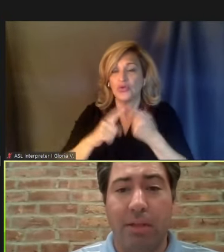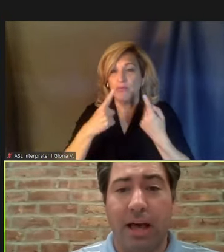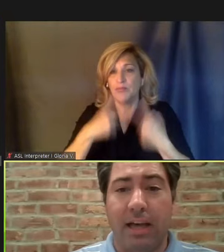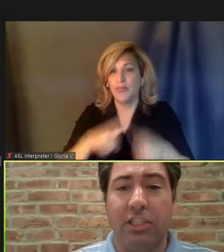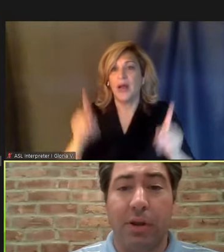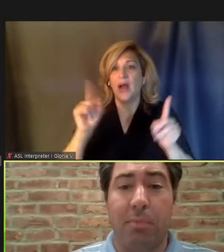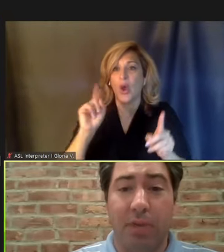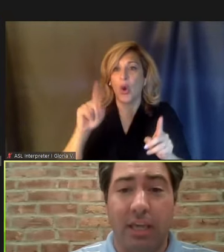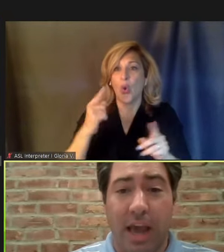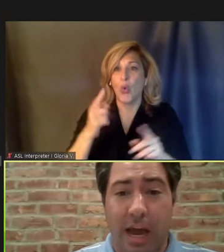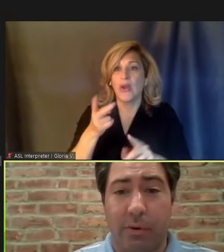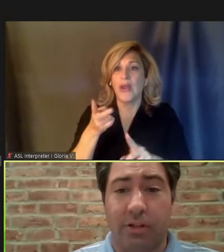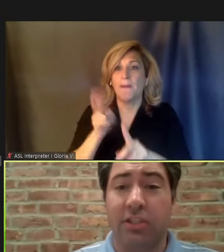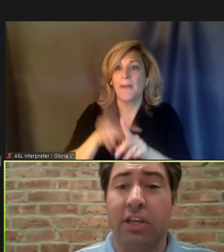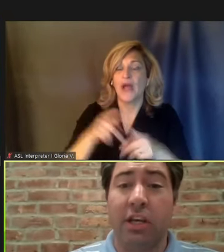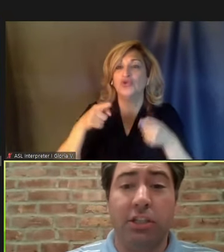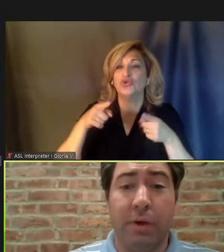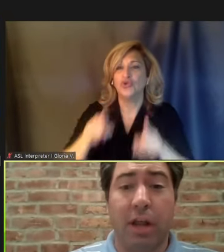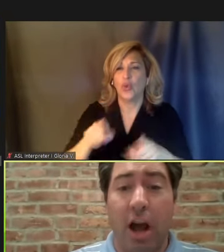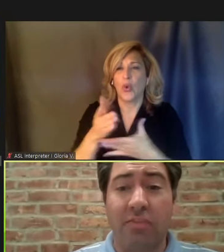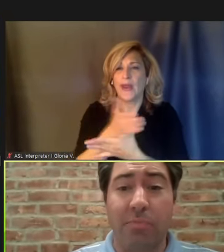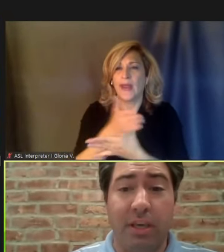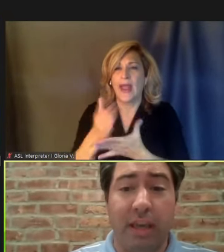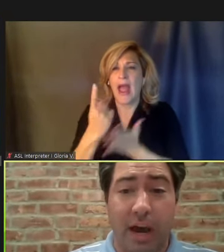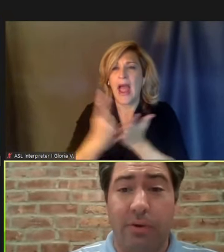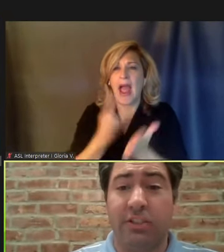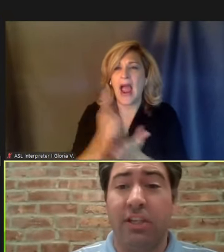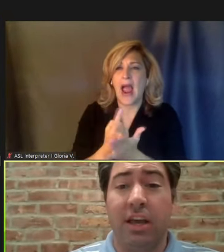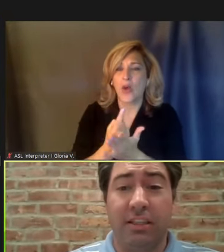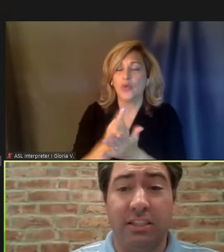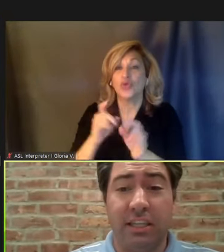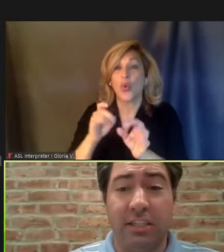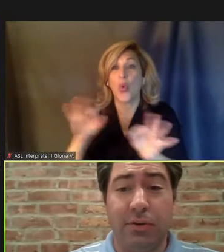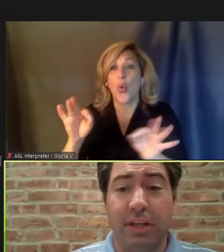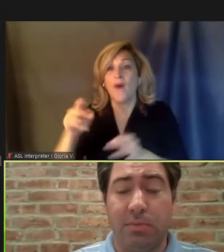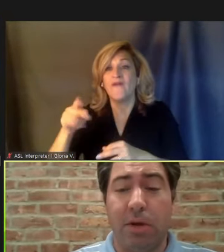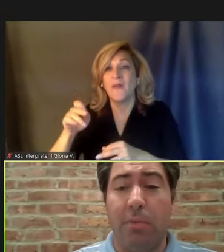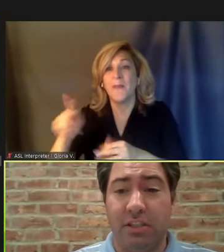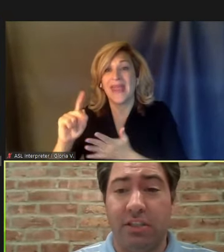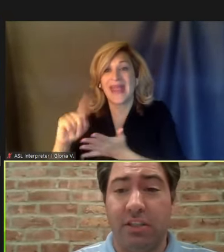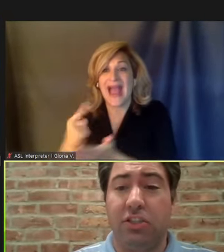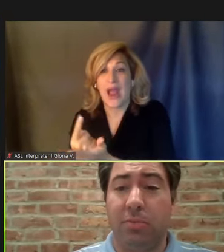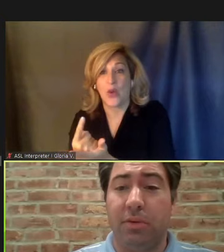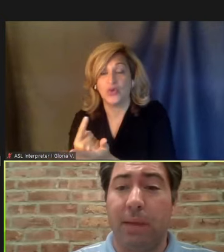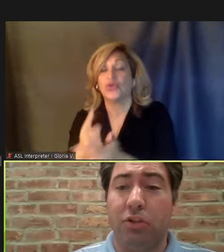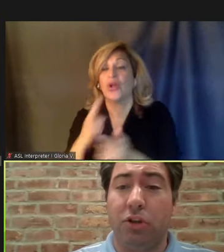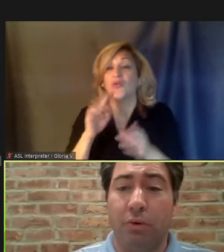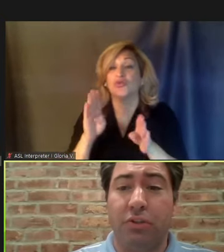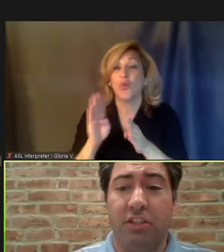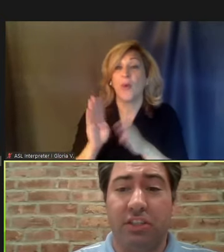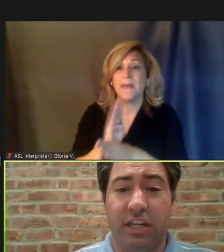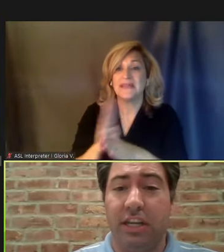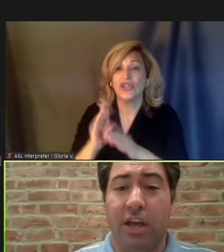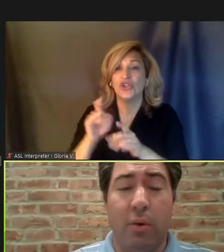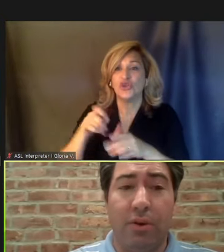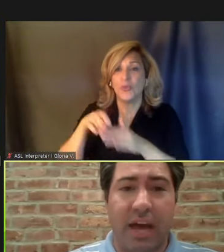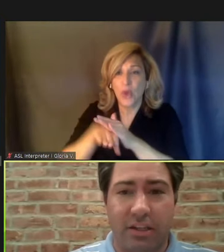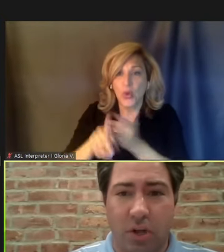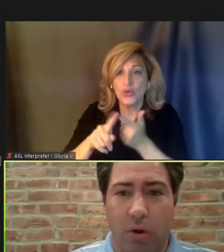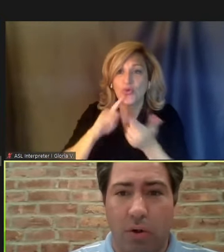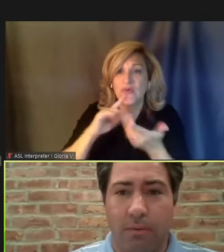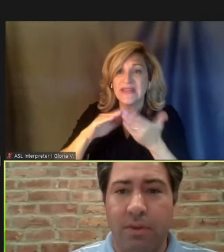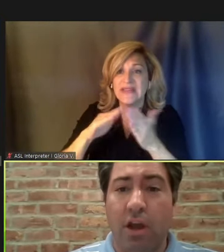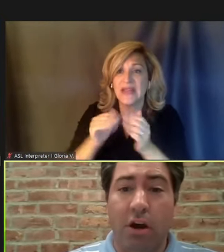only applies during peak hours. During off-peak hours, the citizenry and small businesses should be able to go into the city